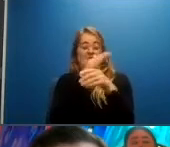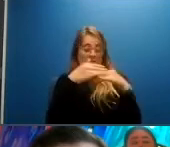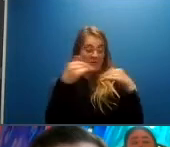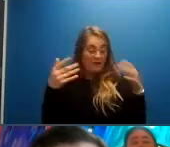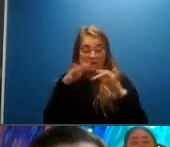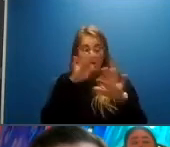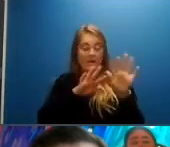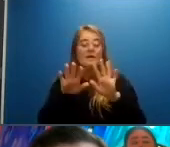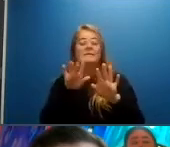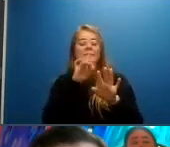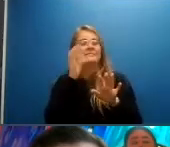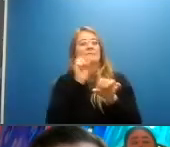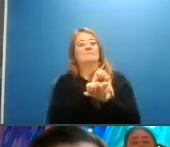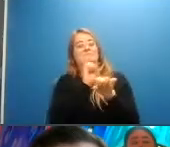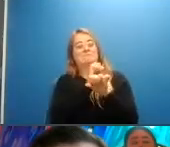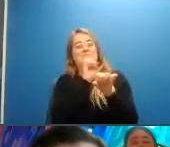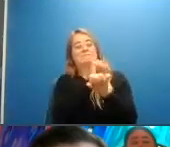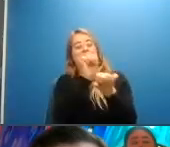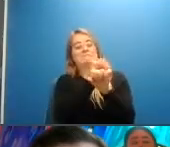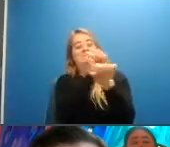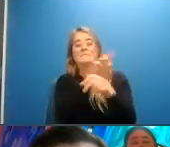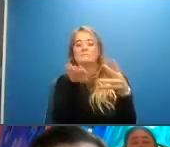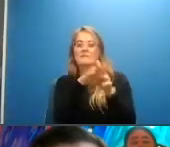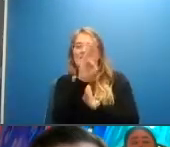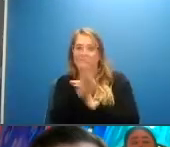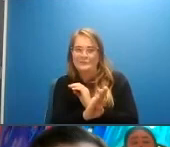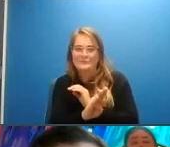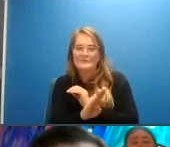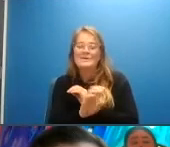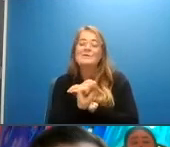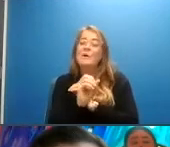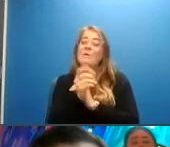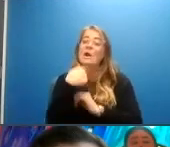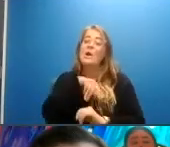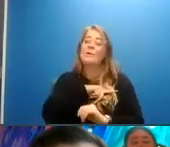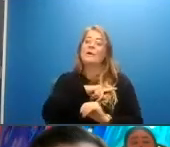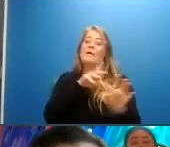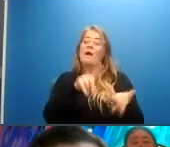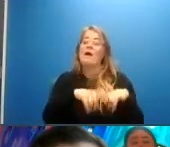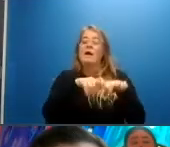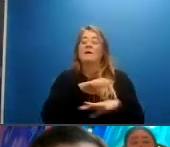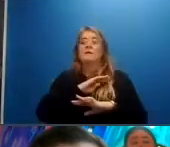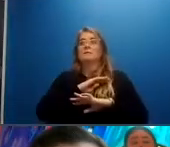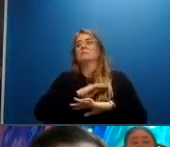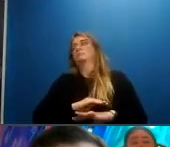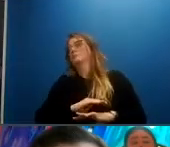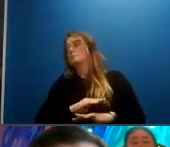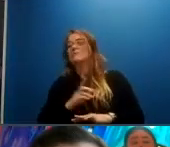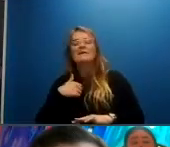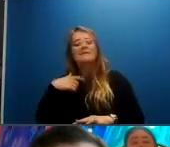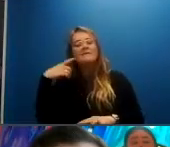that we work. And do we take time to breathe? Do we give our